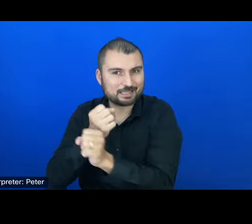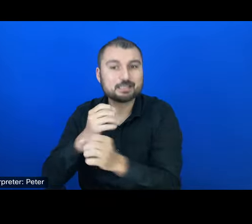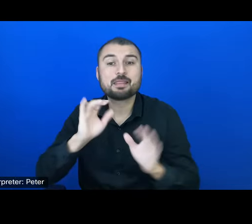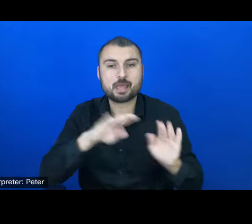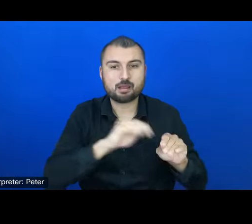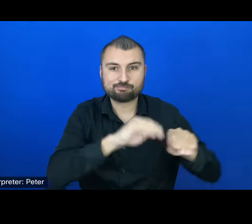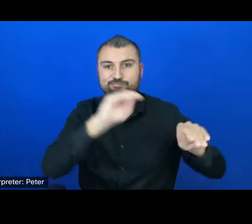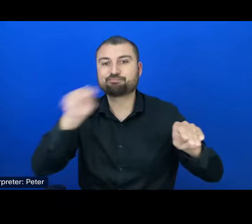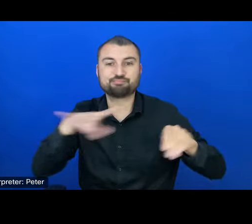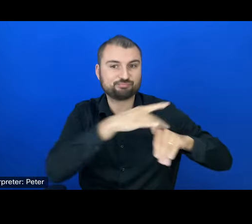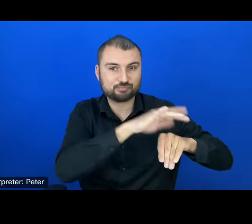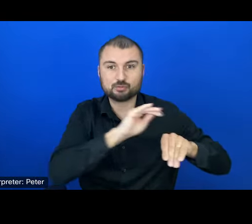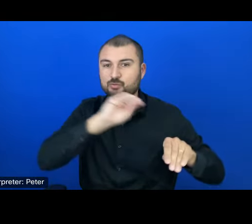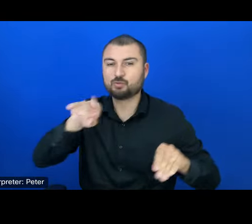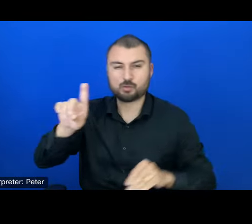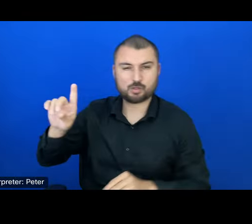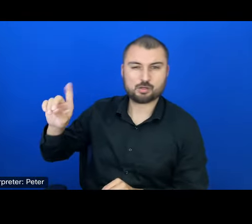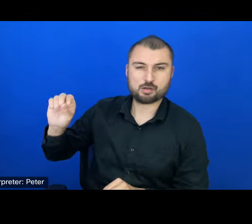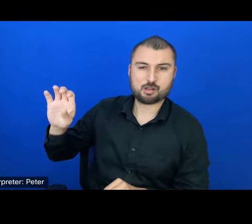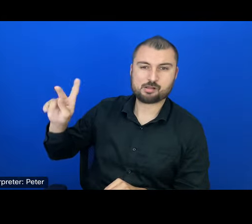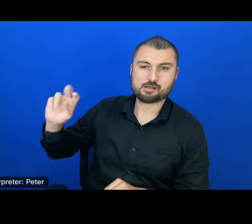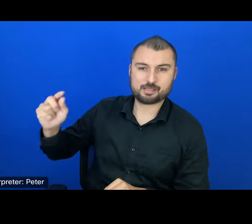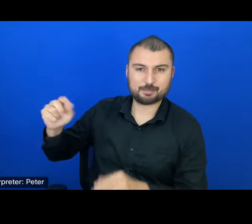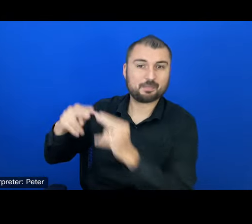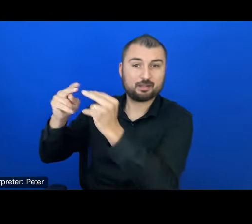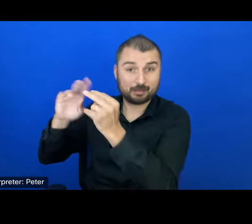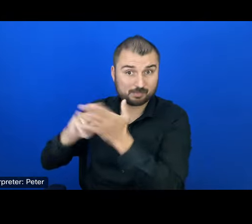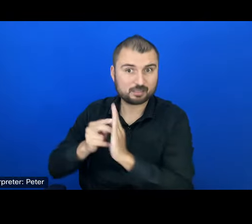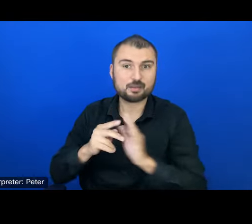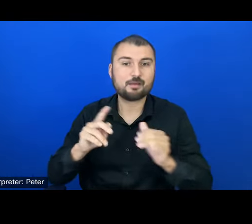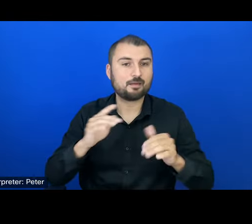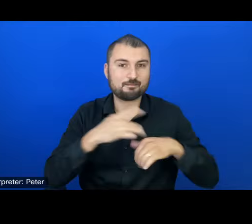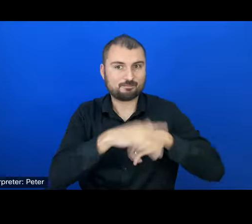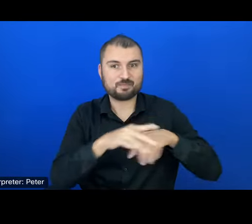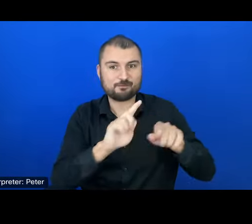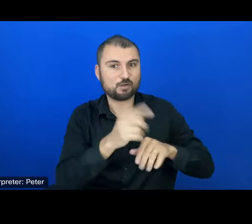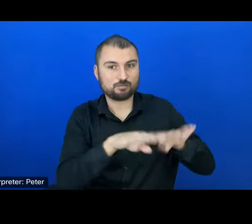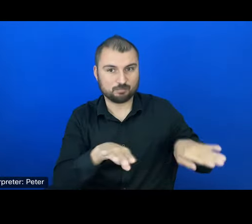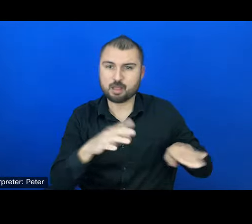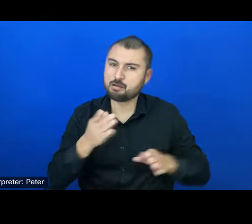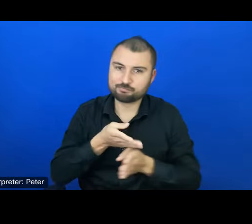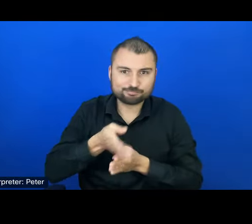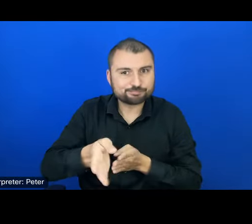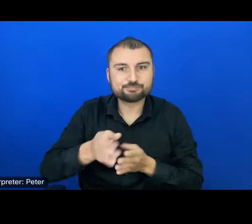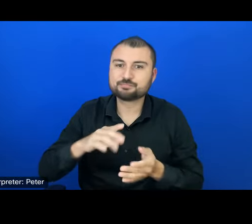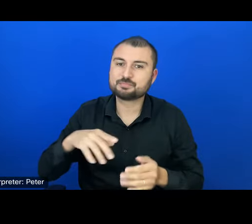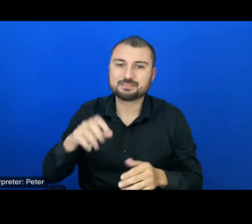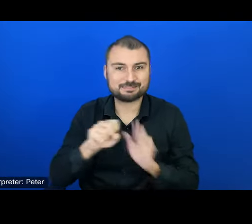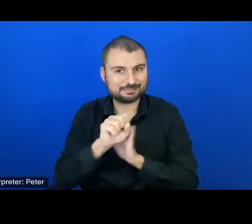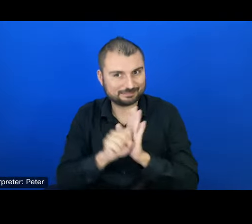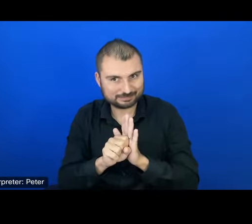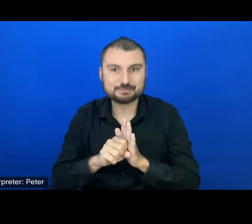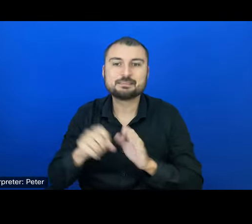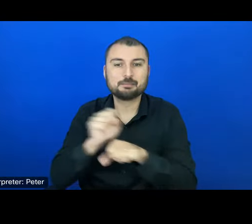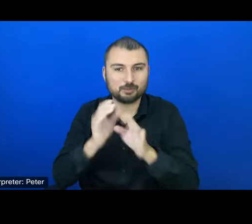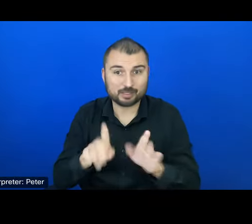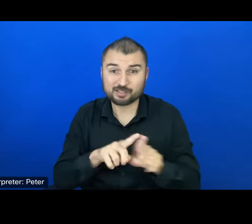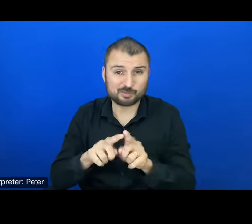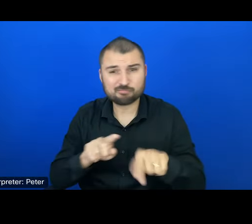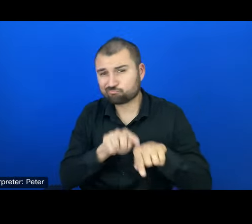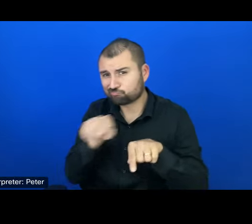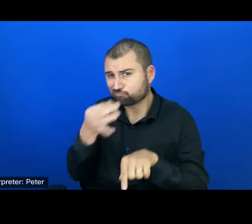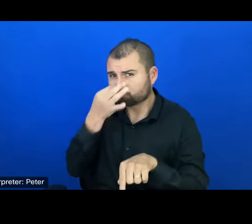new docking building, which provides space on the first level of a building that is purely state employees and has an adjacent parking facility that is